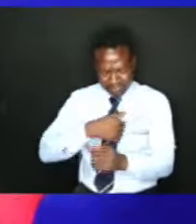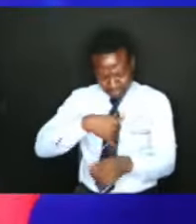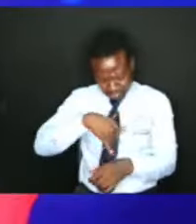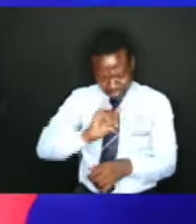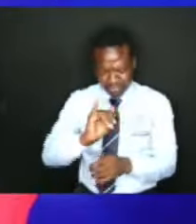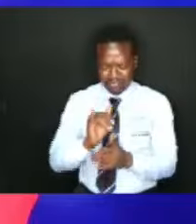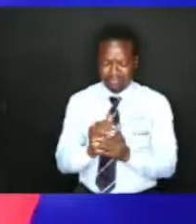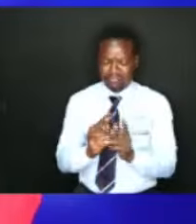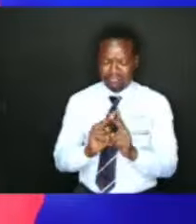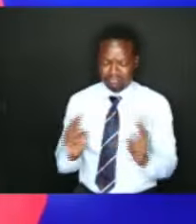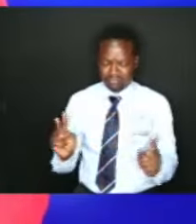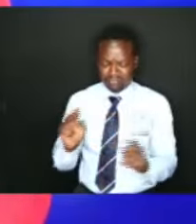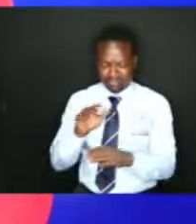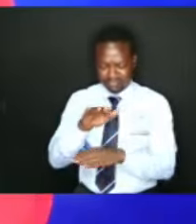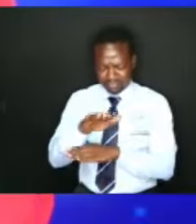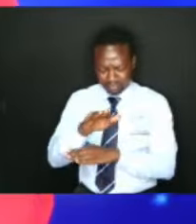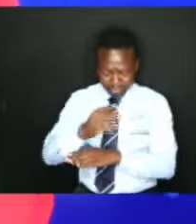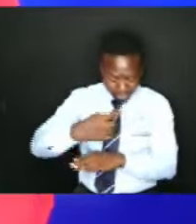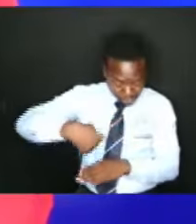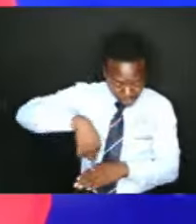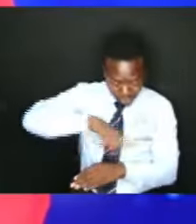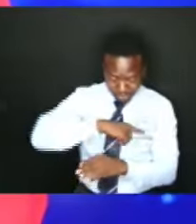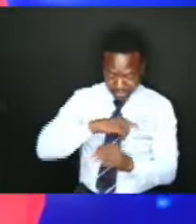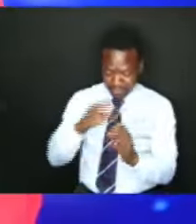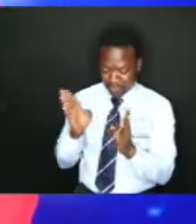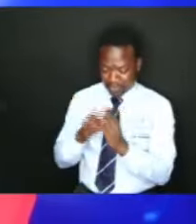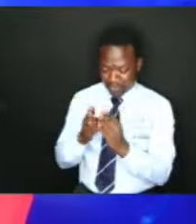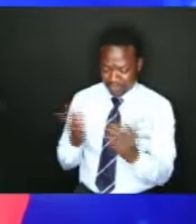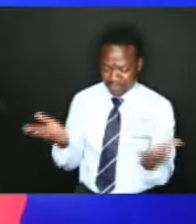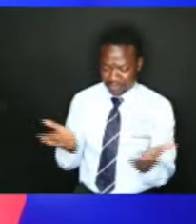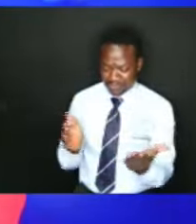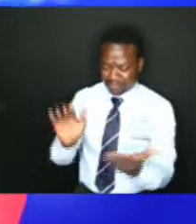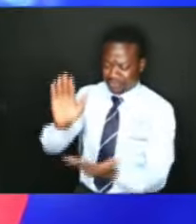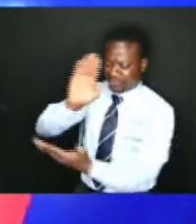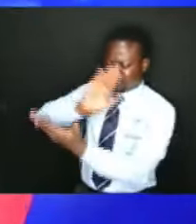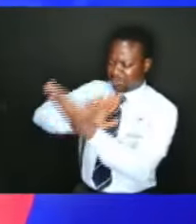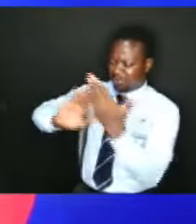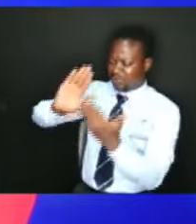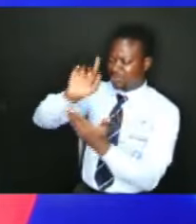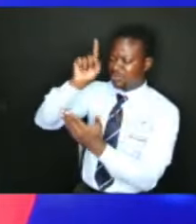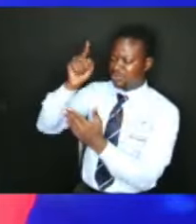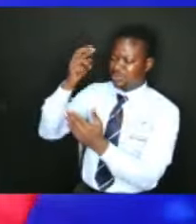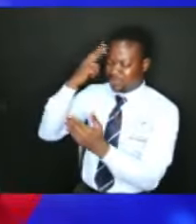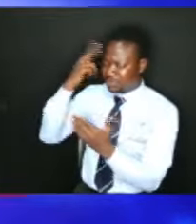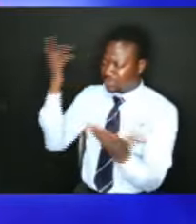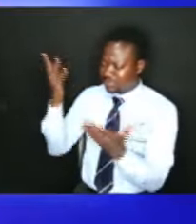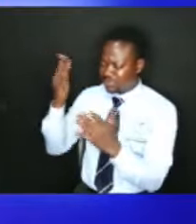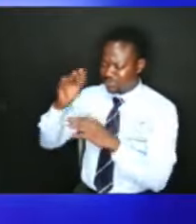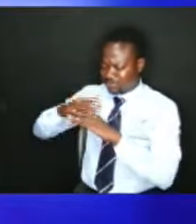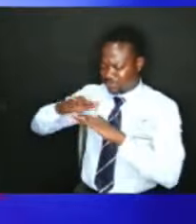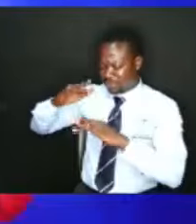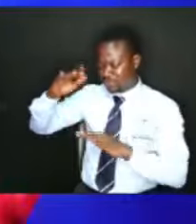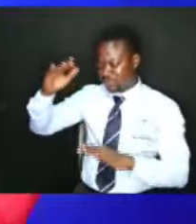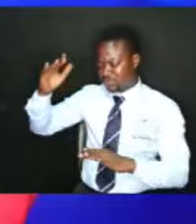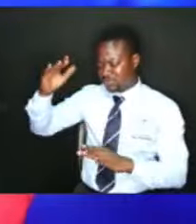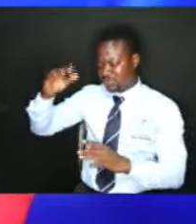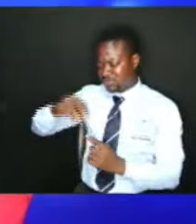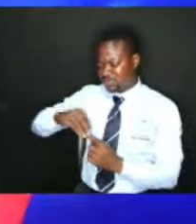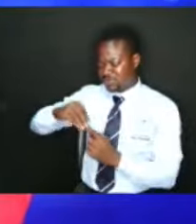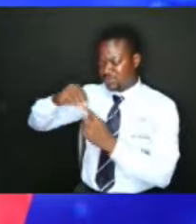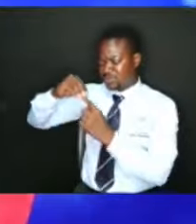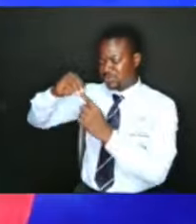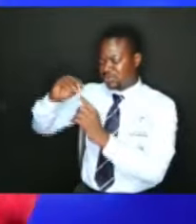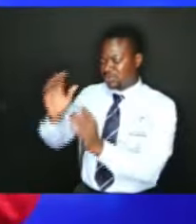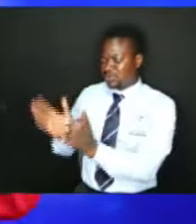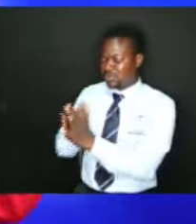Enumri umamfuch na ha. Ye kase enyunyam. Ni die.